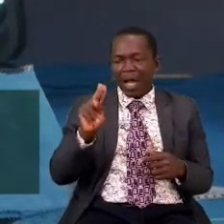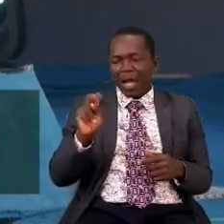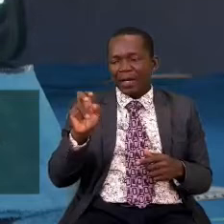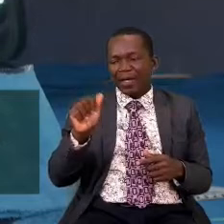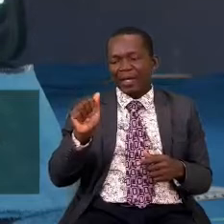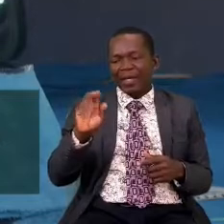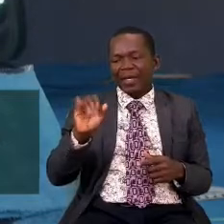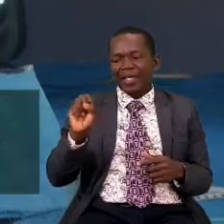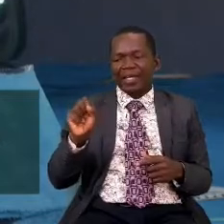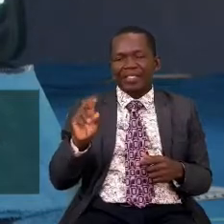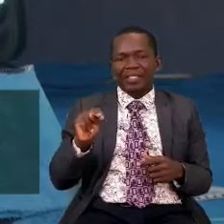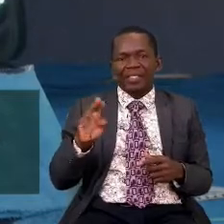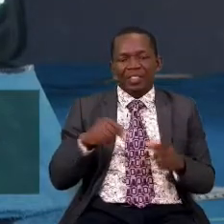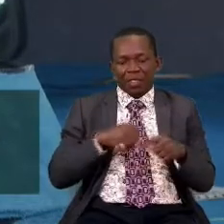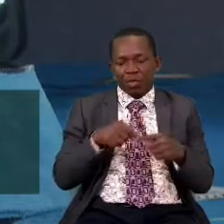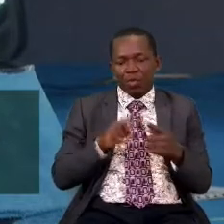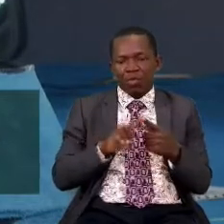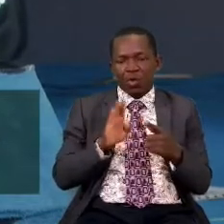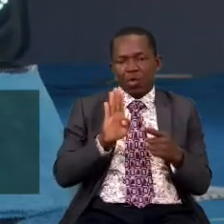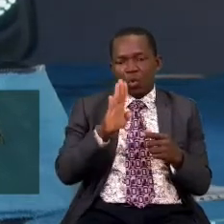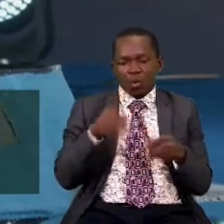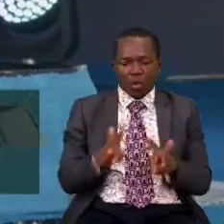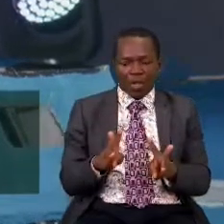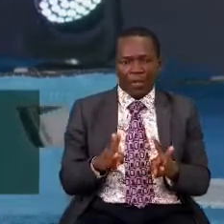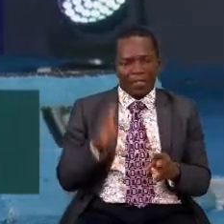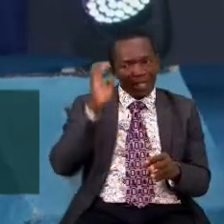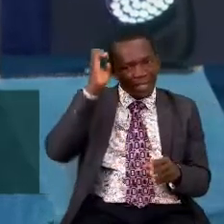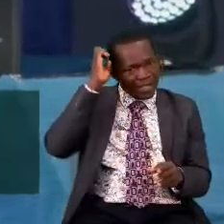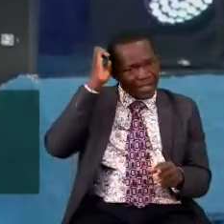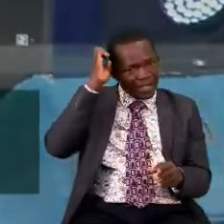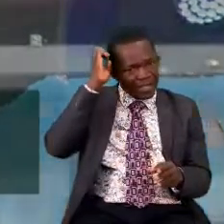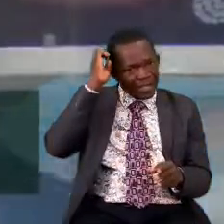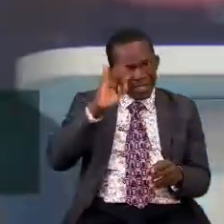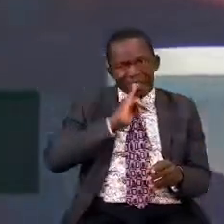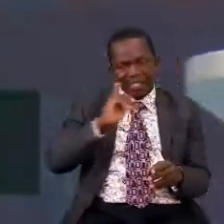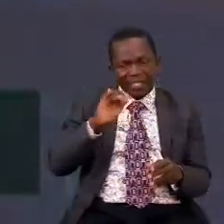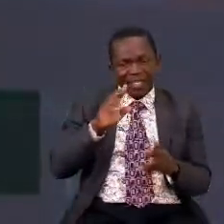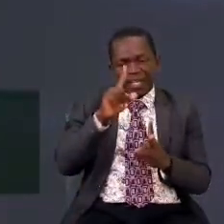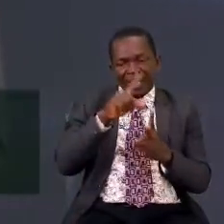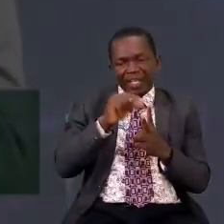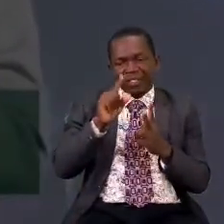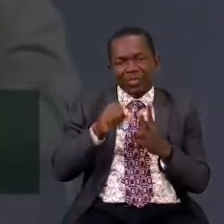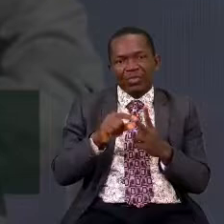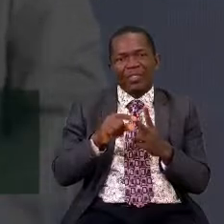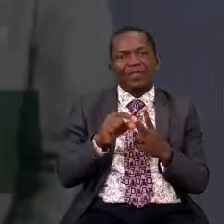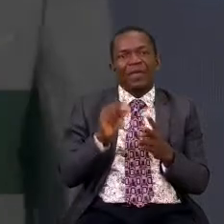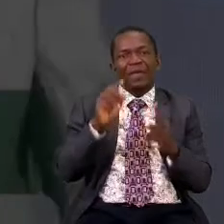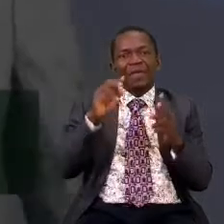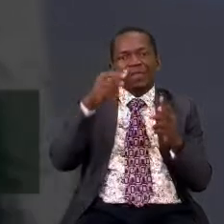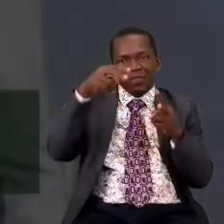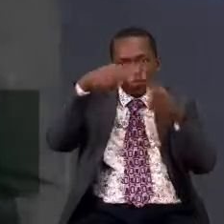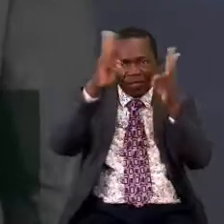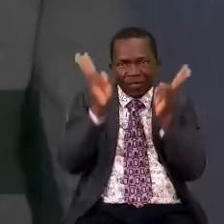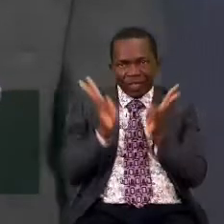chosen vessel unto me. Lord, what does that mean? A chosen vessel unto you. He